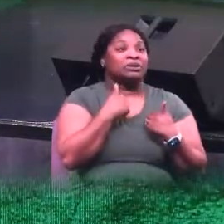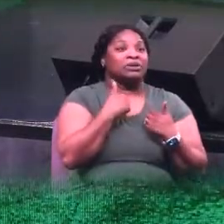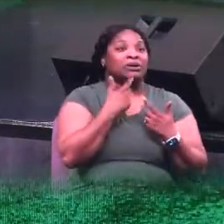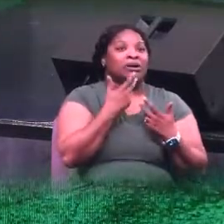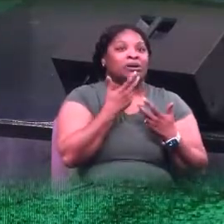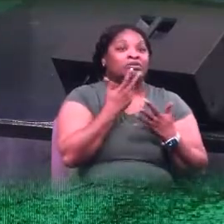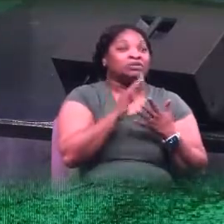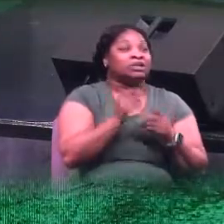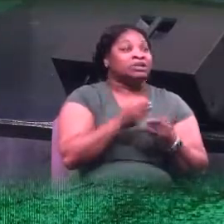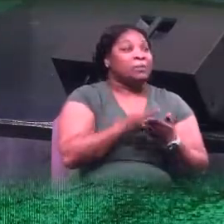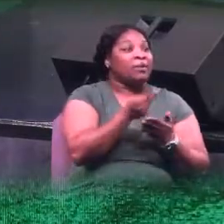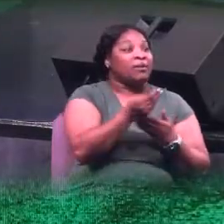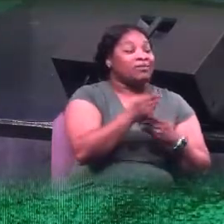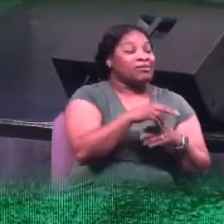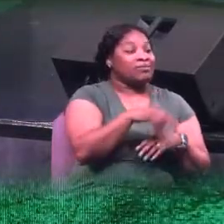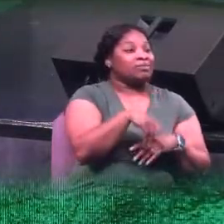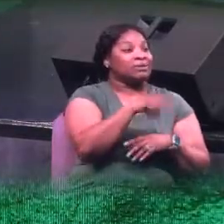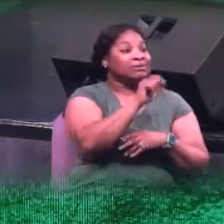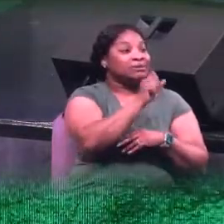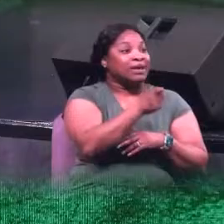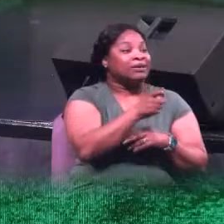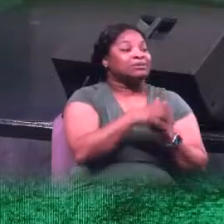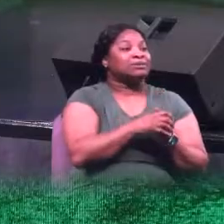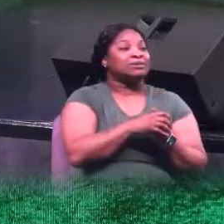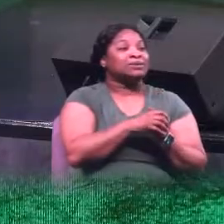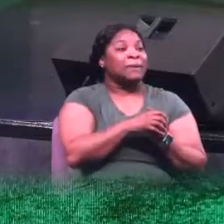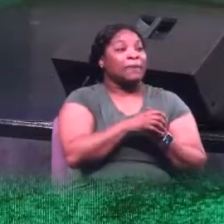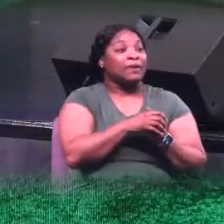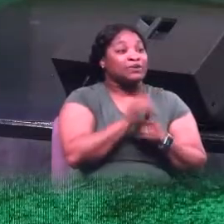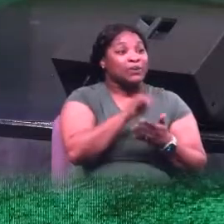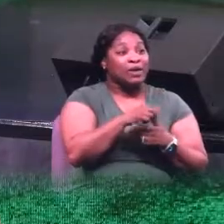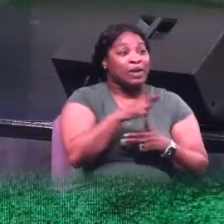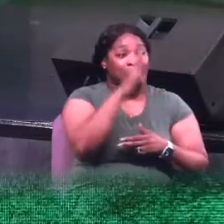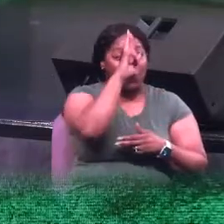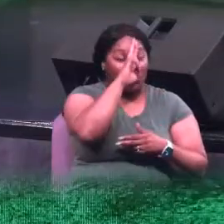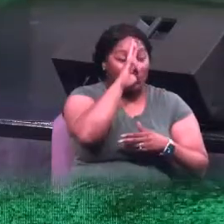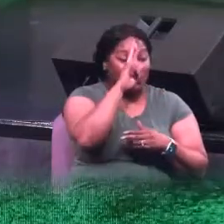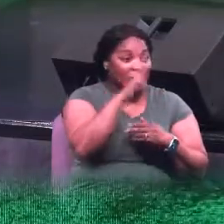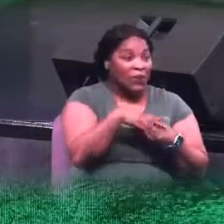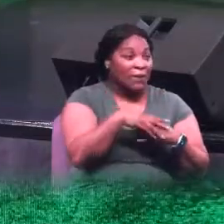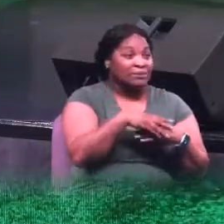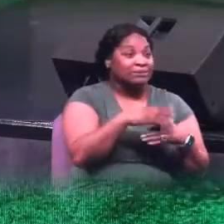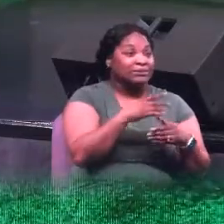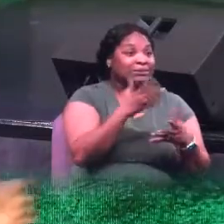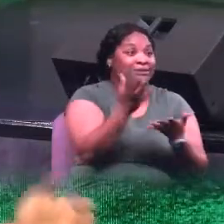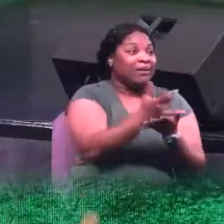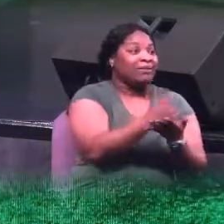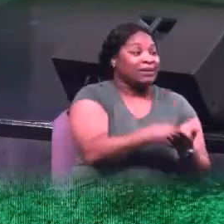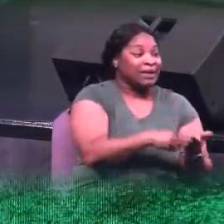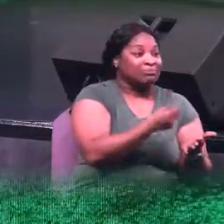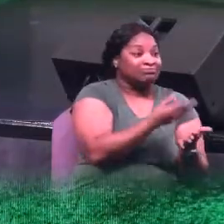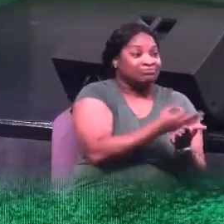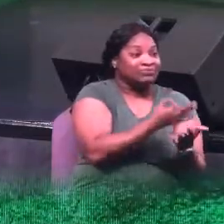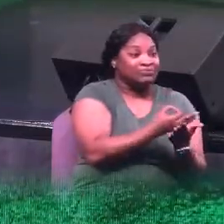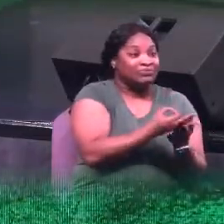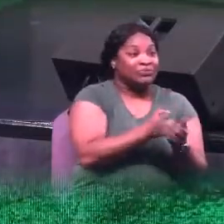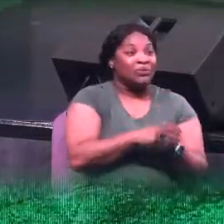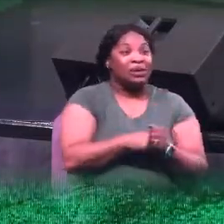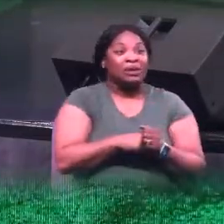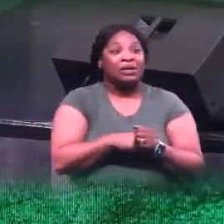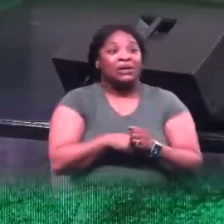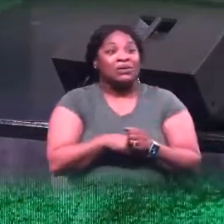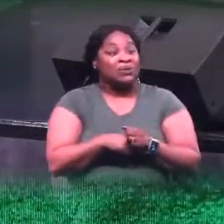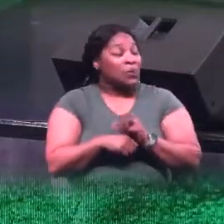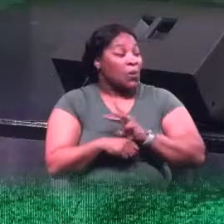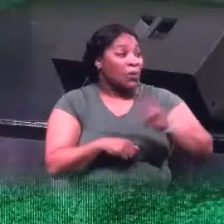so the Roman coffers could be filled. The Romans were gathering from the west side of the